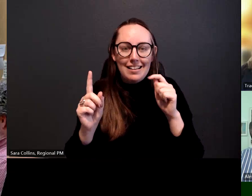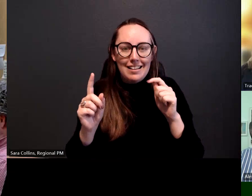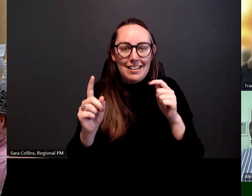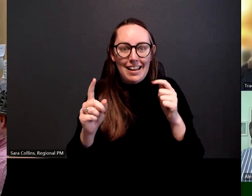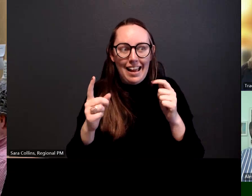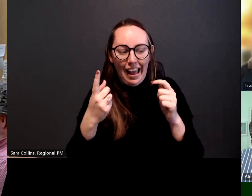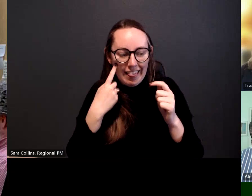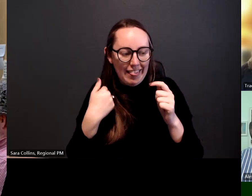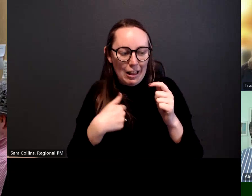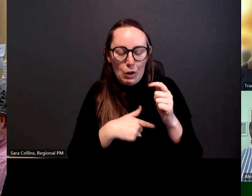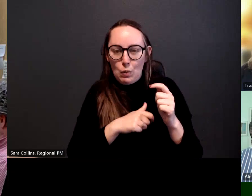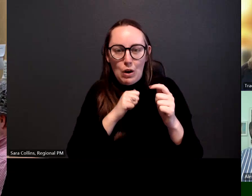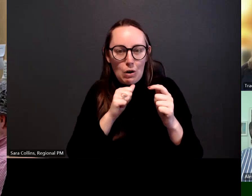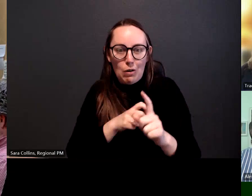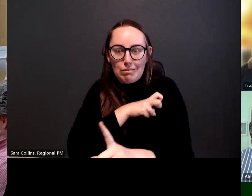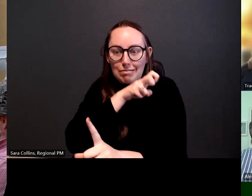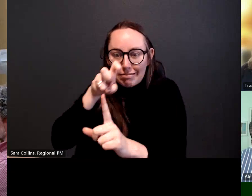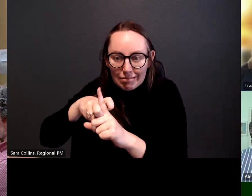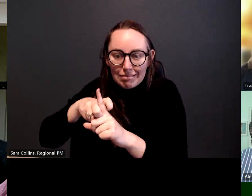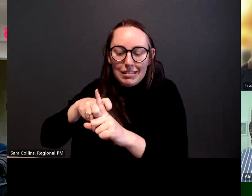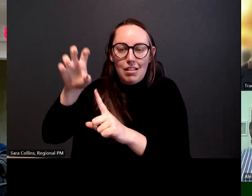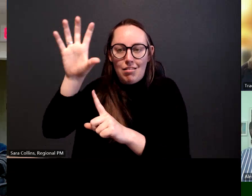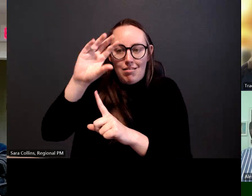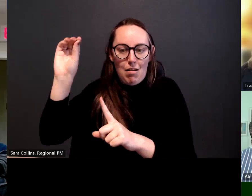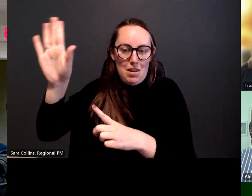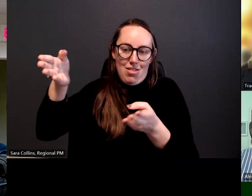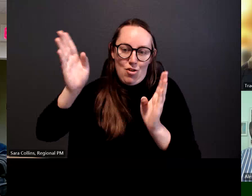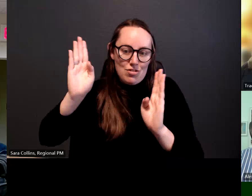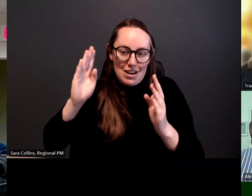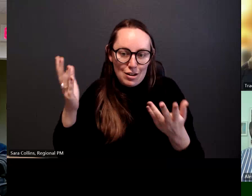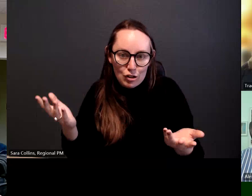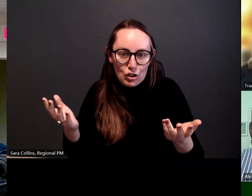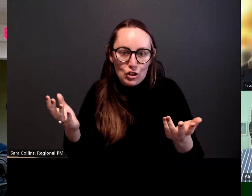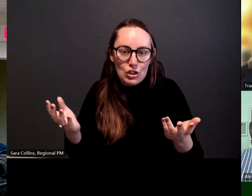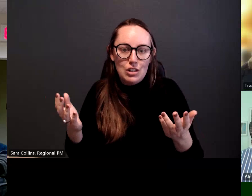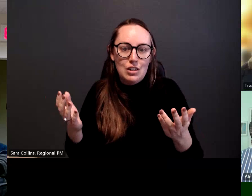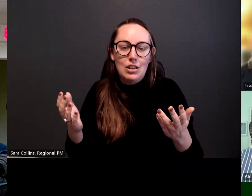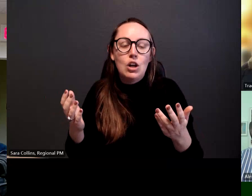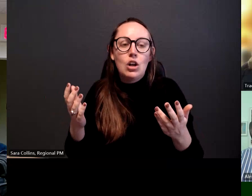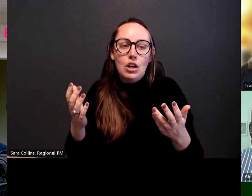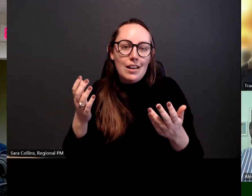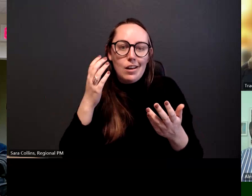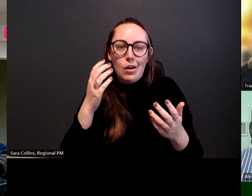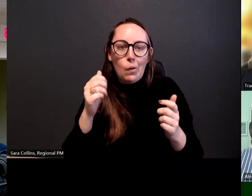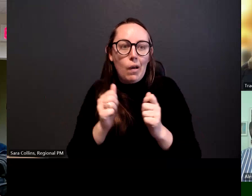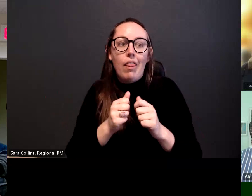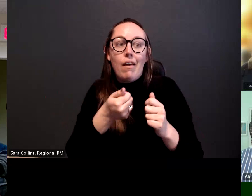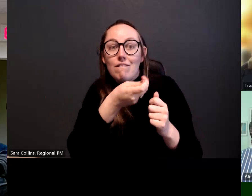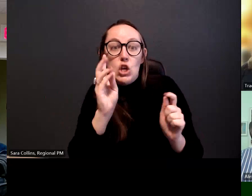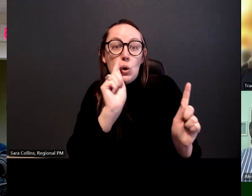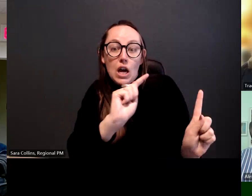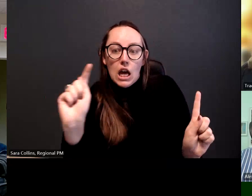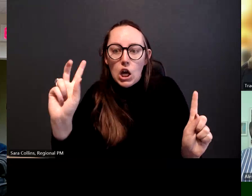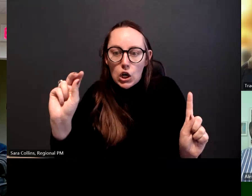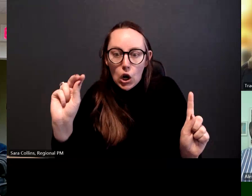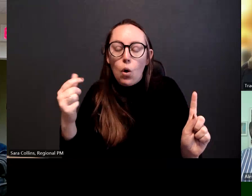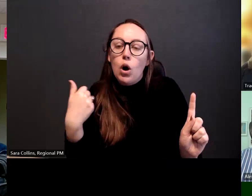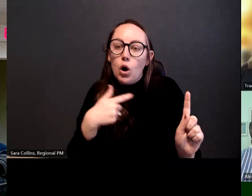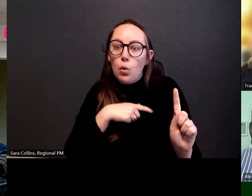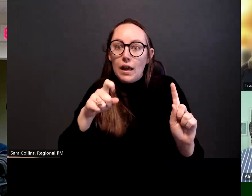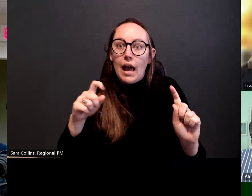to have aggregated the whole 200 sites or 400 sites and say we can provide this much